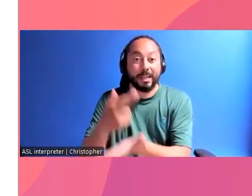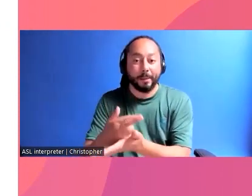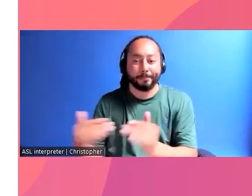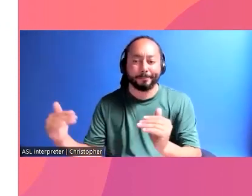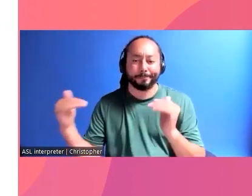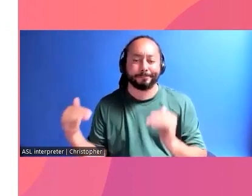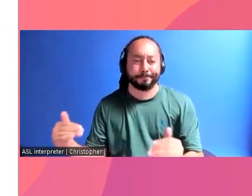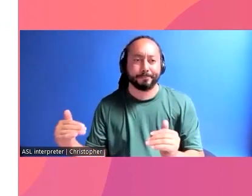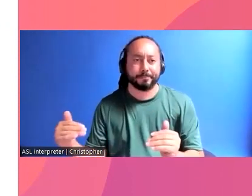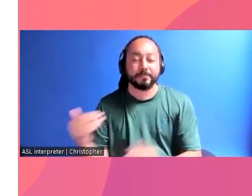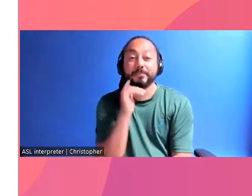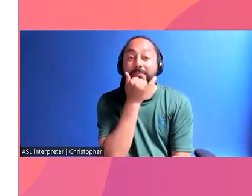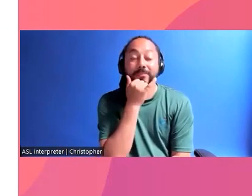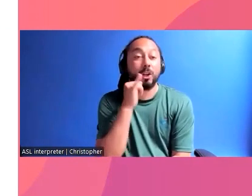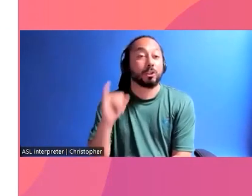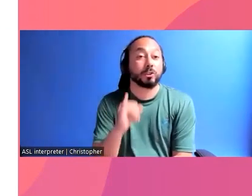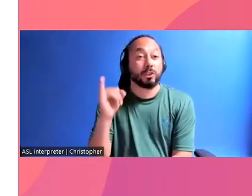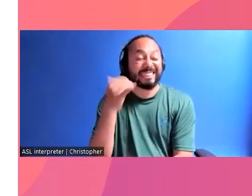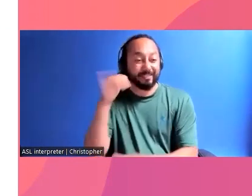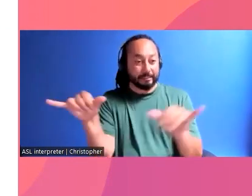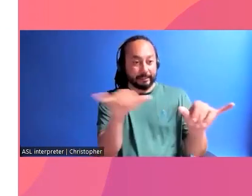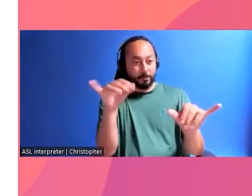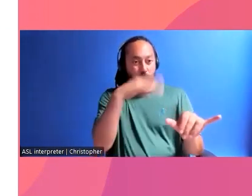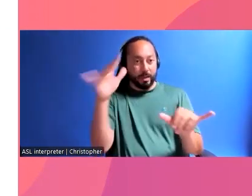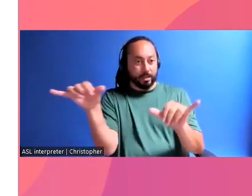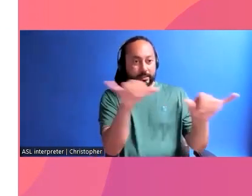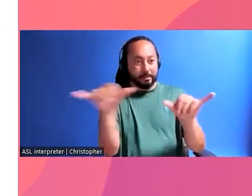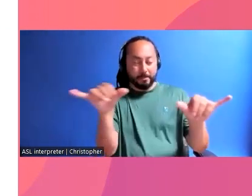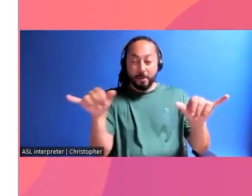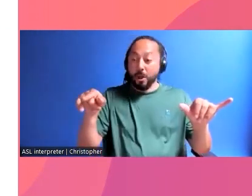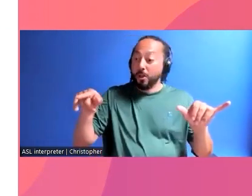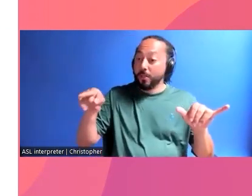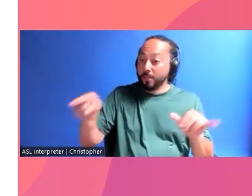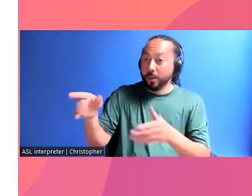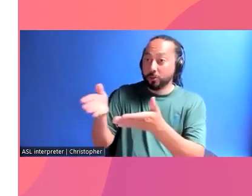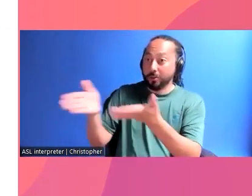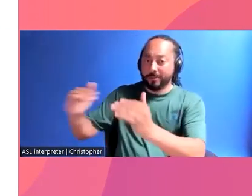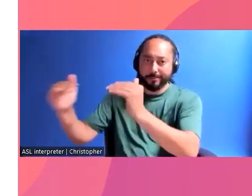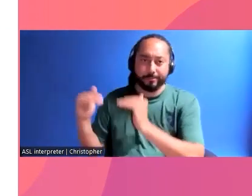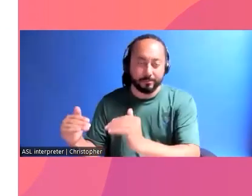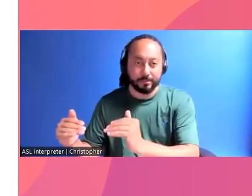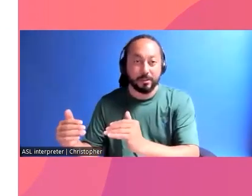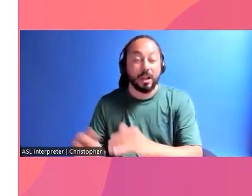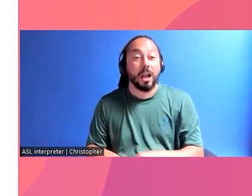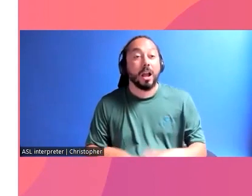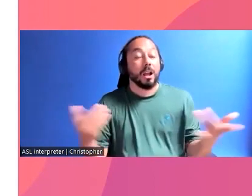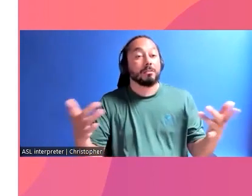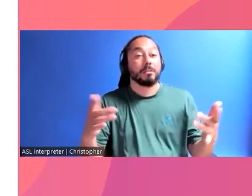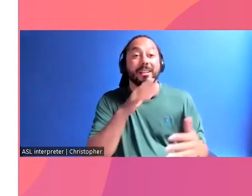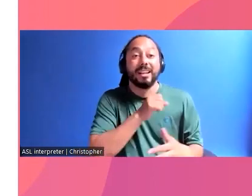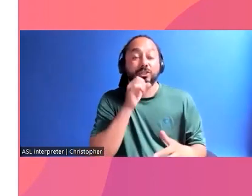regardless of insurance coverage, compared to white patients who were matched on other variables such as age,